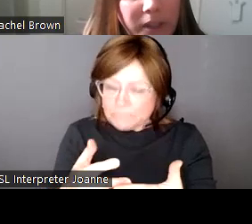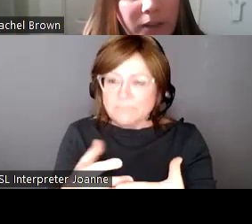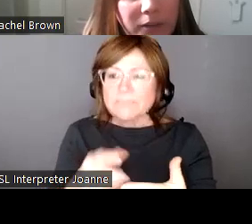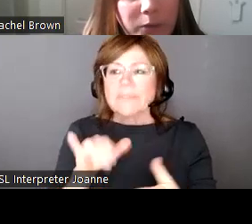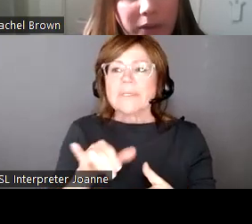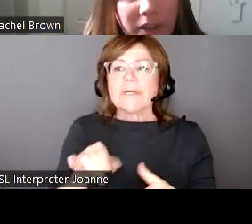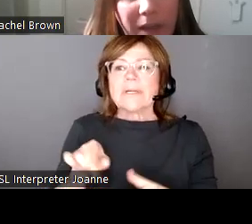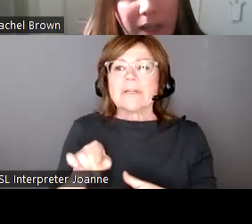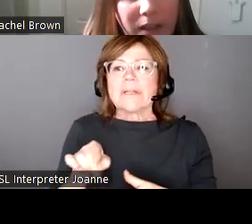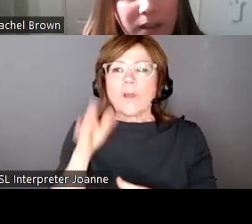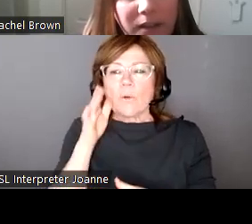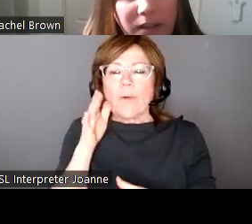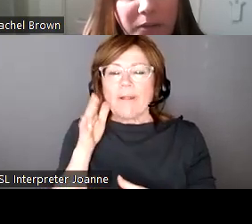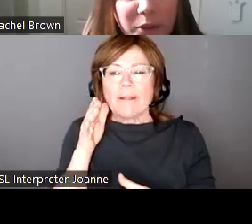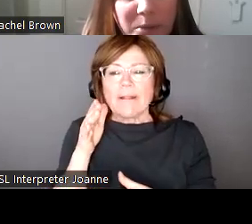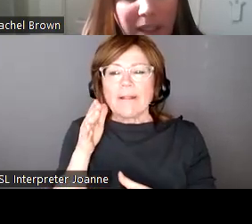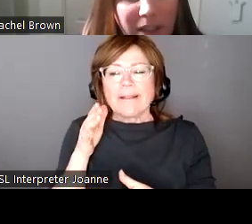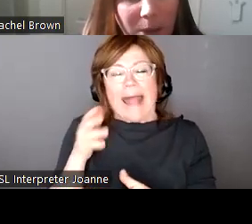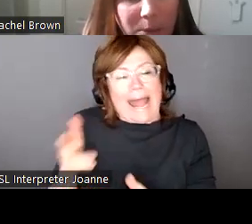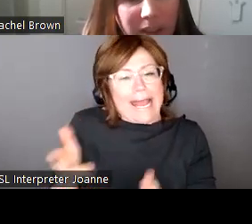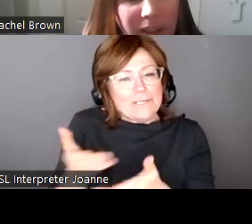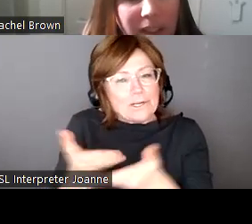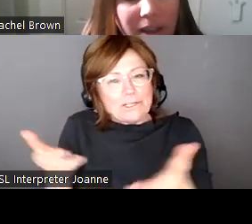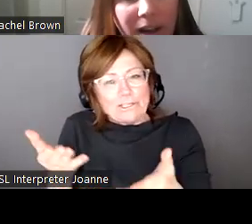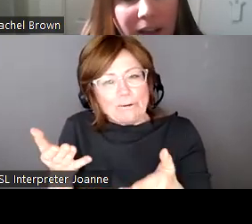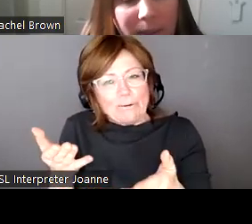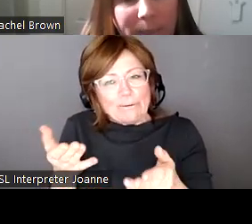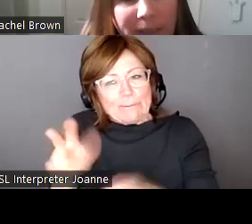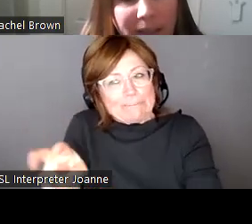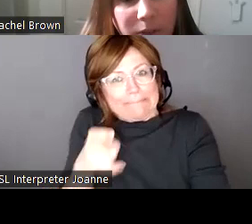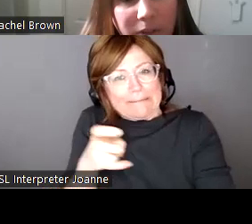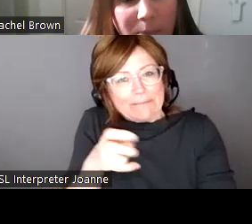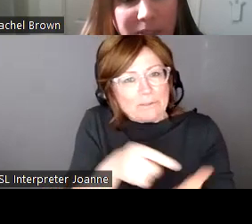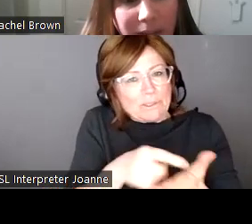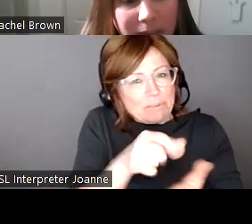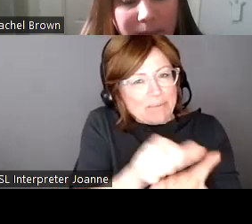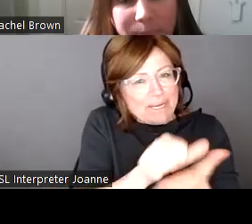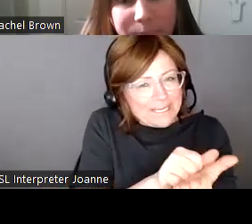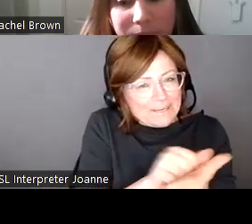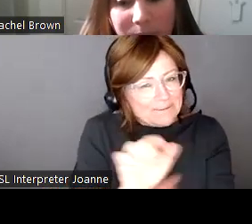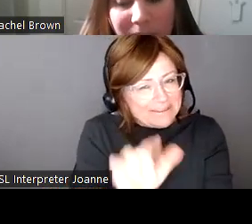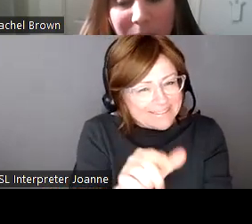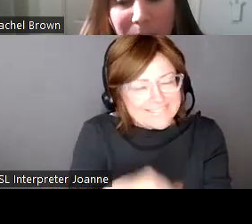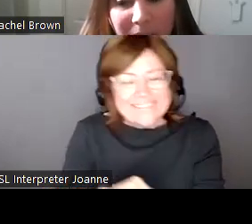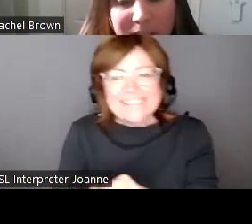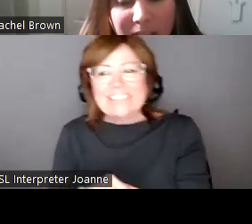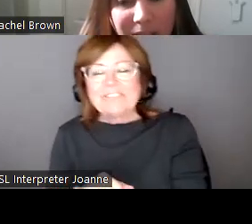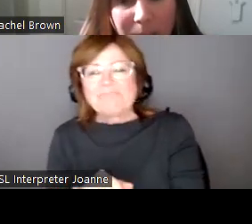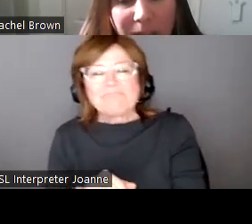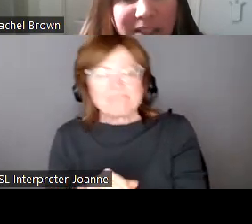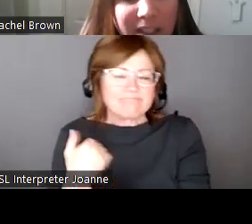your account for the paid option that sort of comes in.